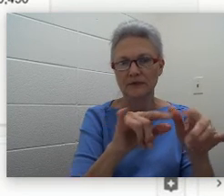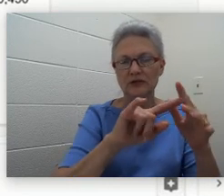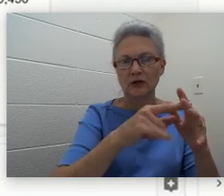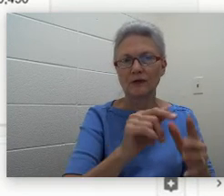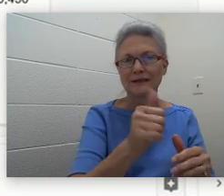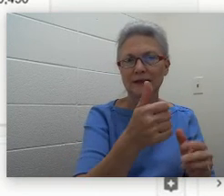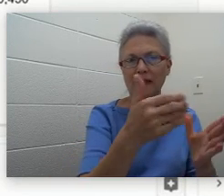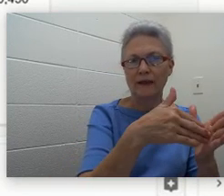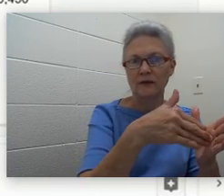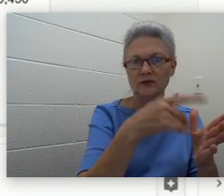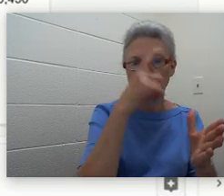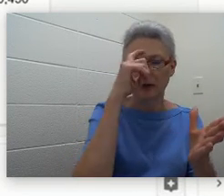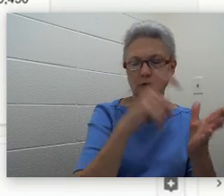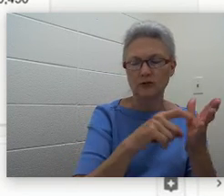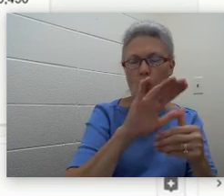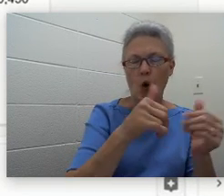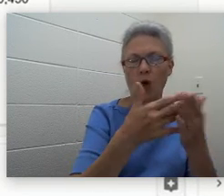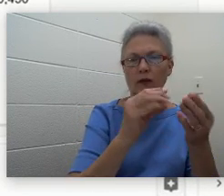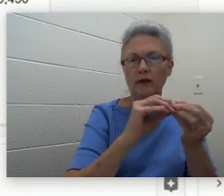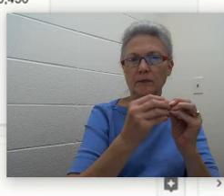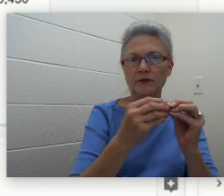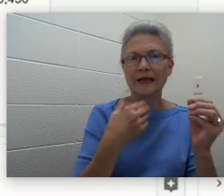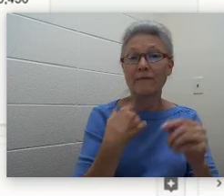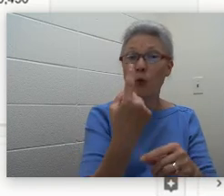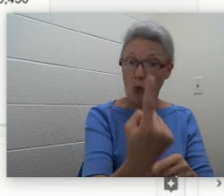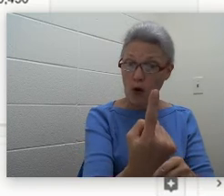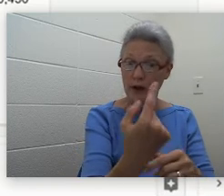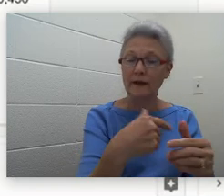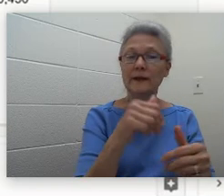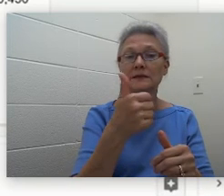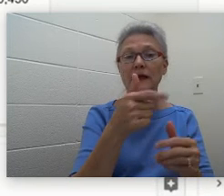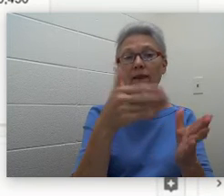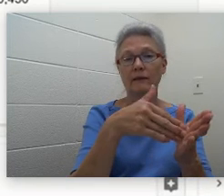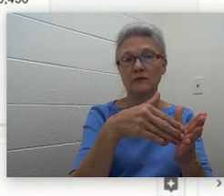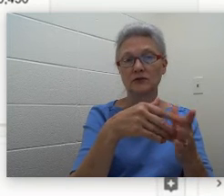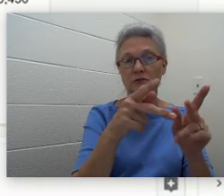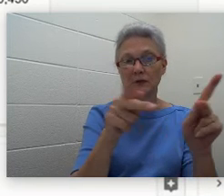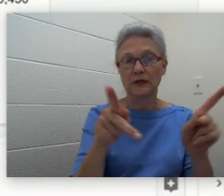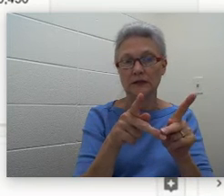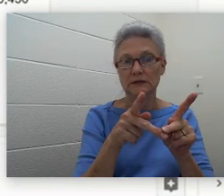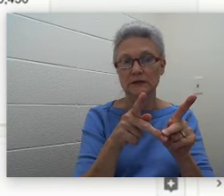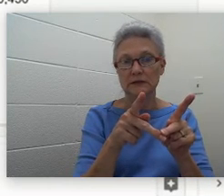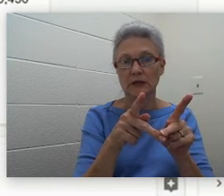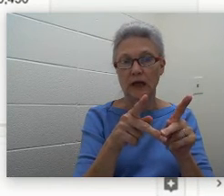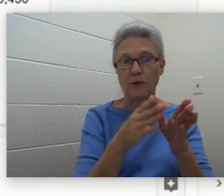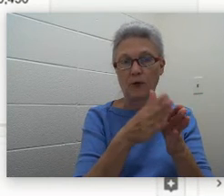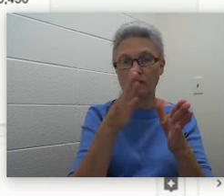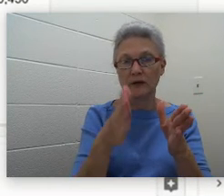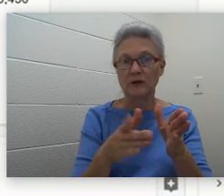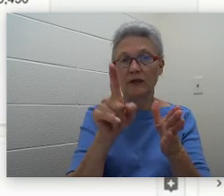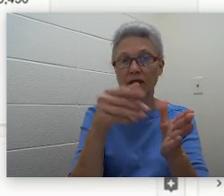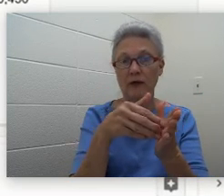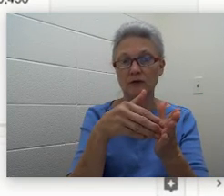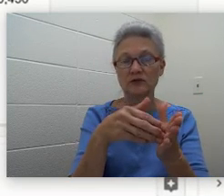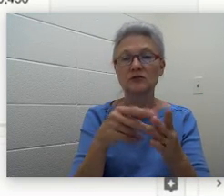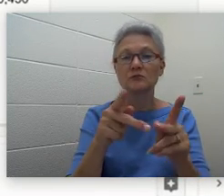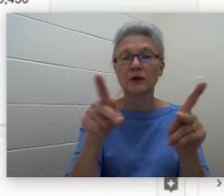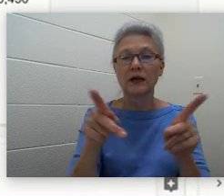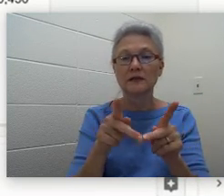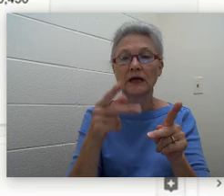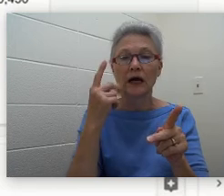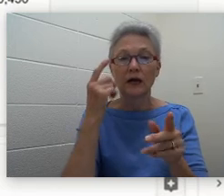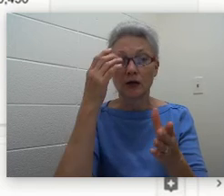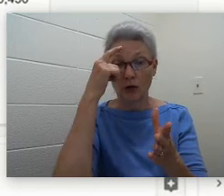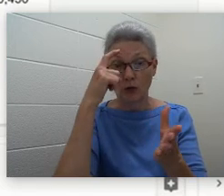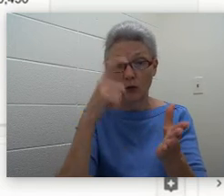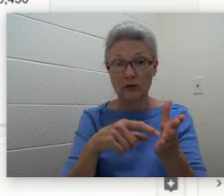10,000s place, I'm noticing that all of the digits have a 1 in the 10,000s place. Moving to the 1,000s place, I notice that all of